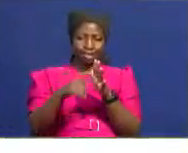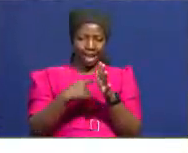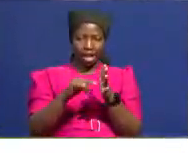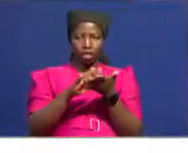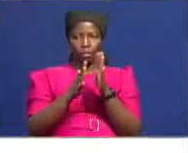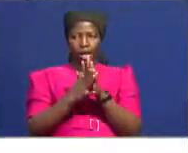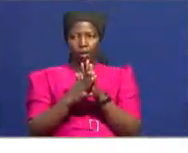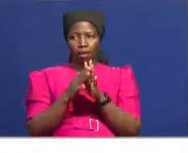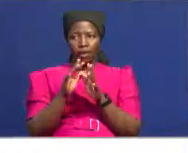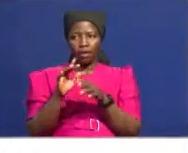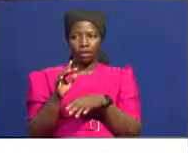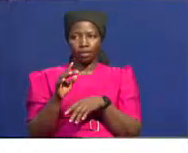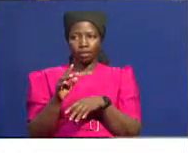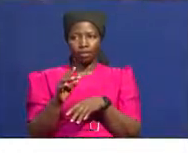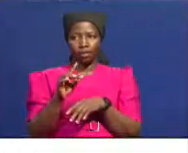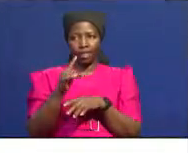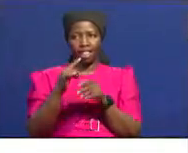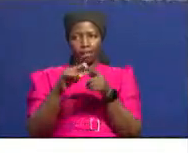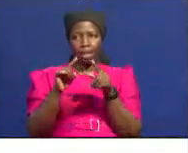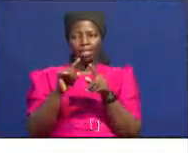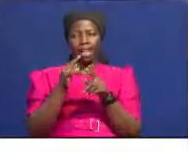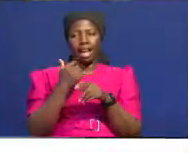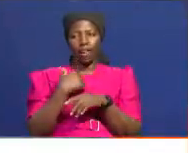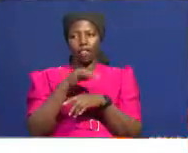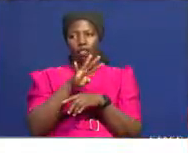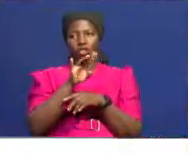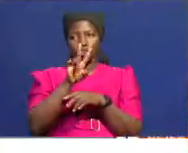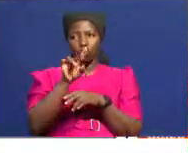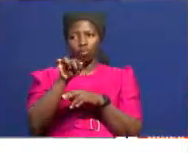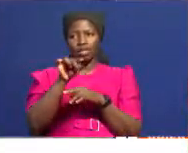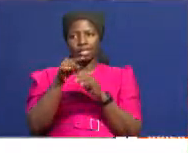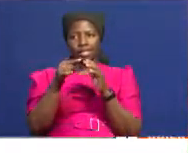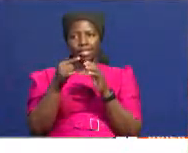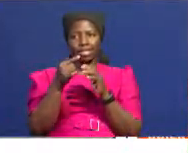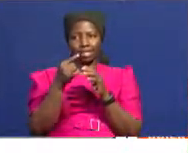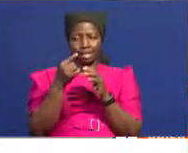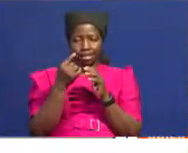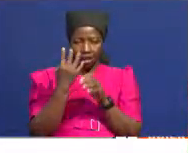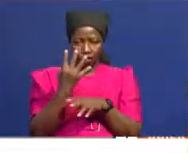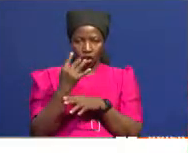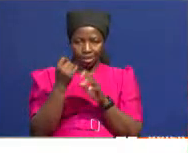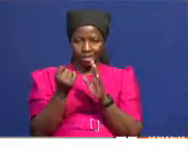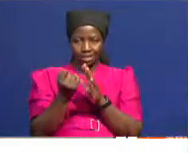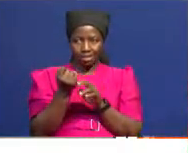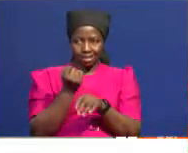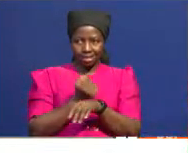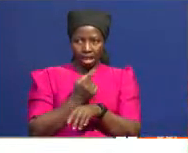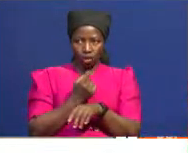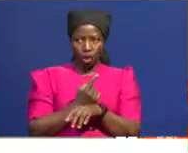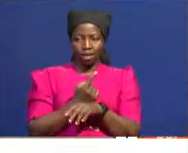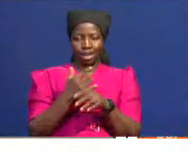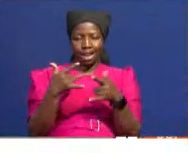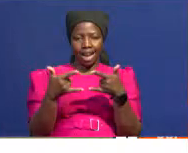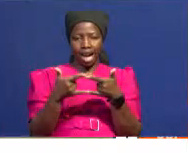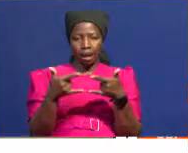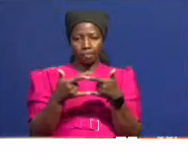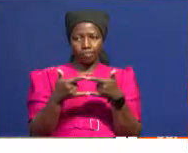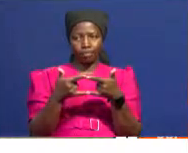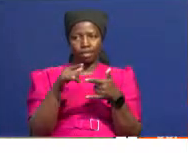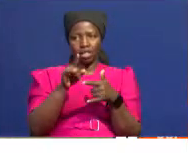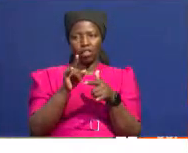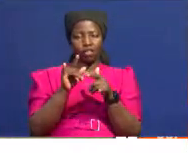on SS13, though he has a 42.4 seconds deficit to Former ahead and remains in 6th